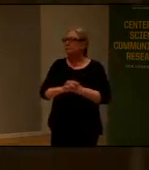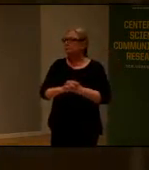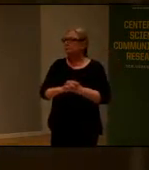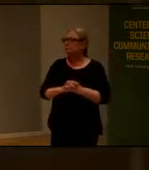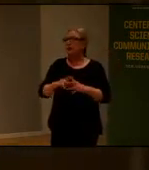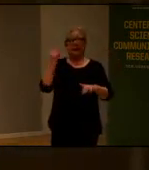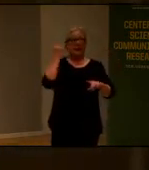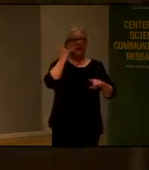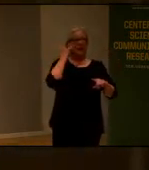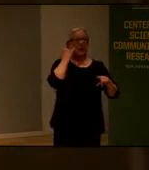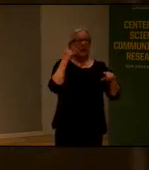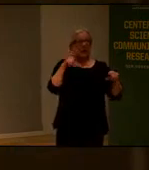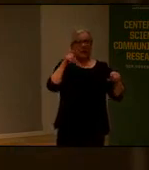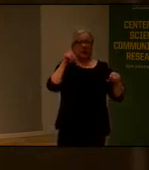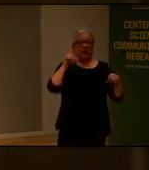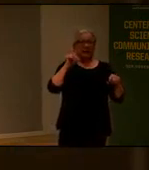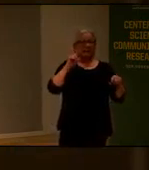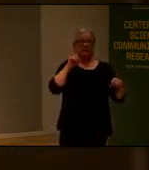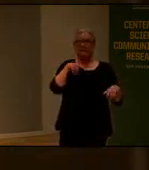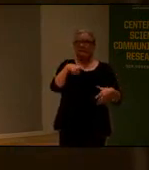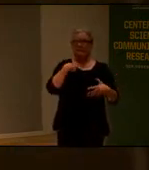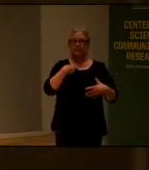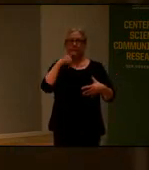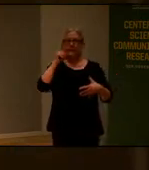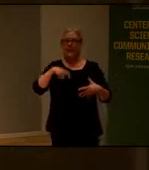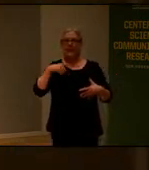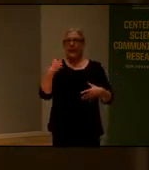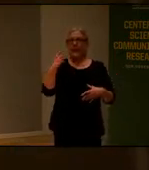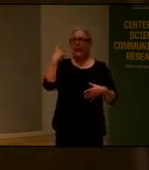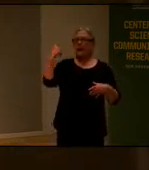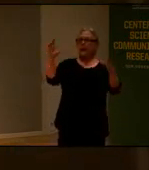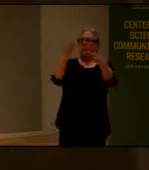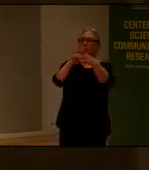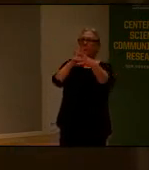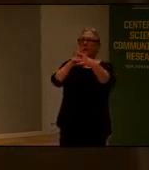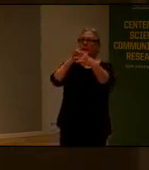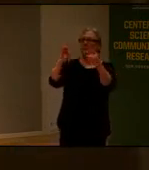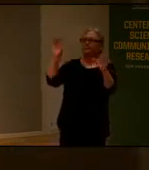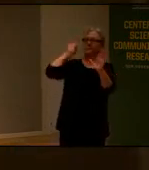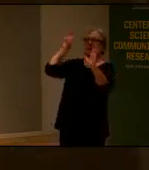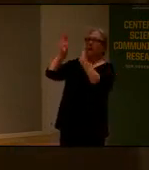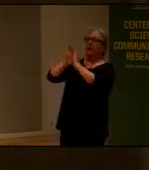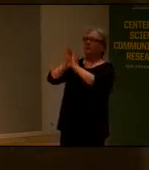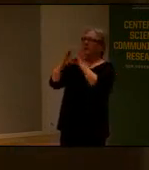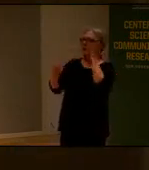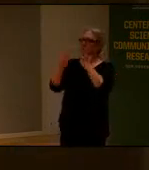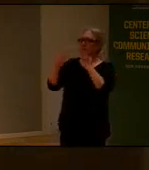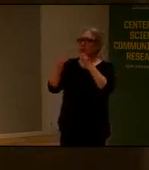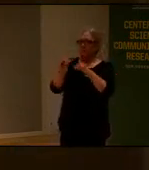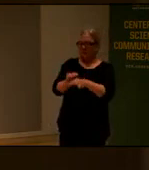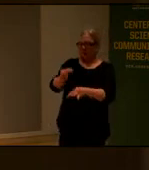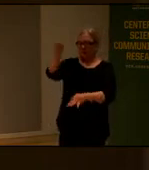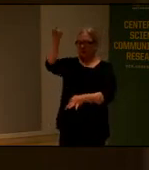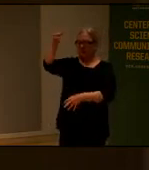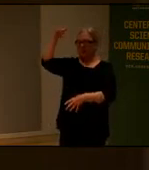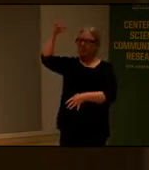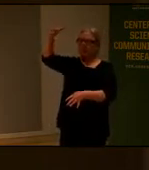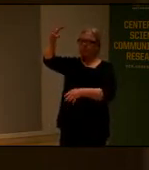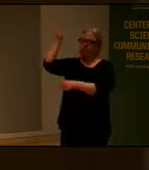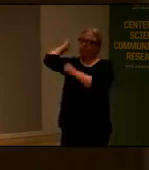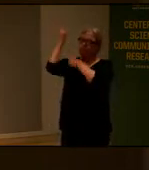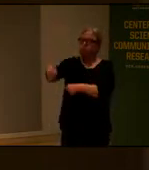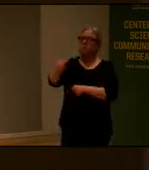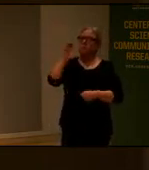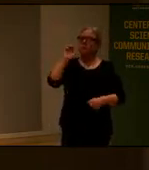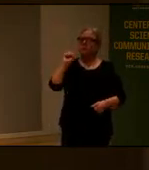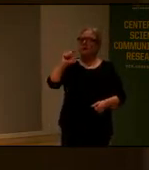If I had to put one thing up on an office wall, if I like embody something, it'd probably be a sledgehammer, because I love to go around and try to break down those walls. Because